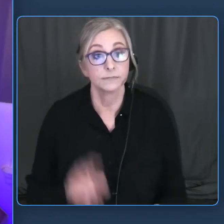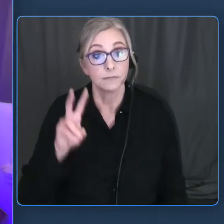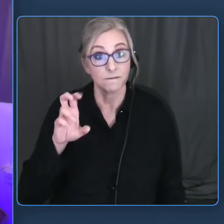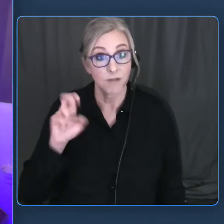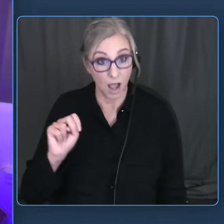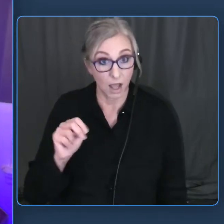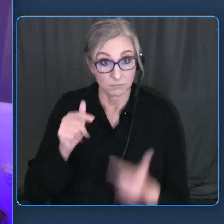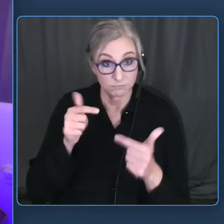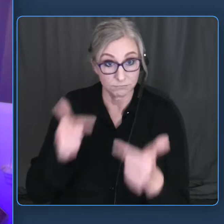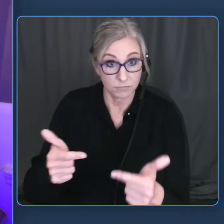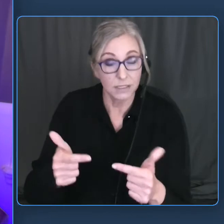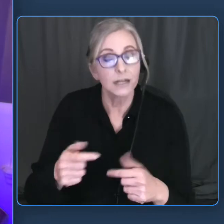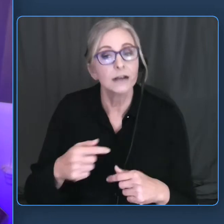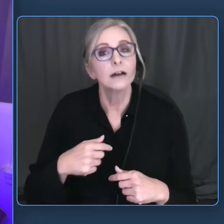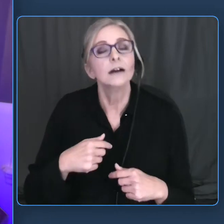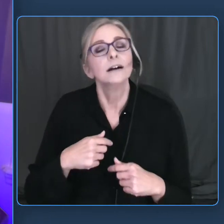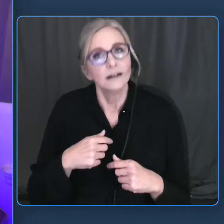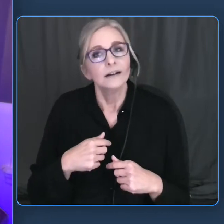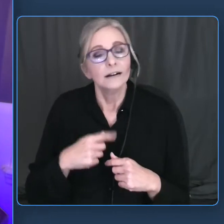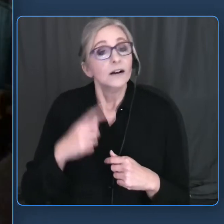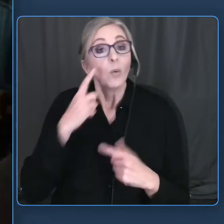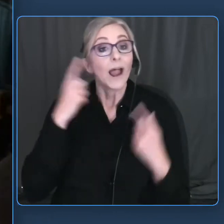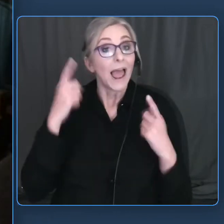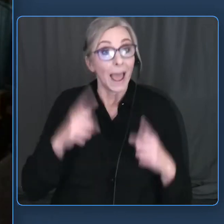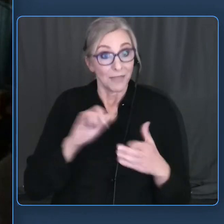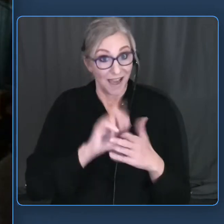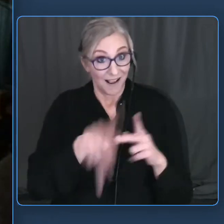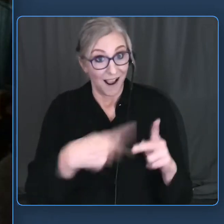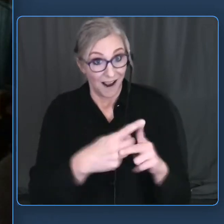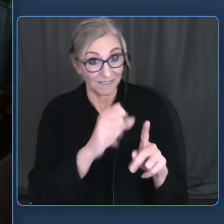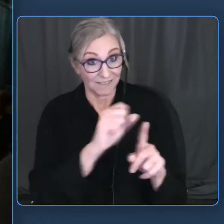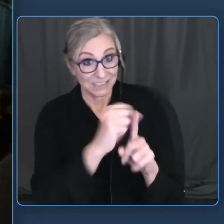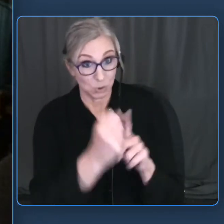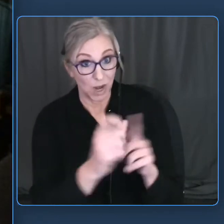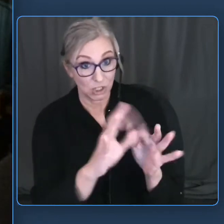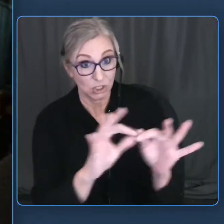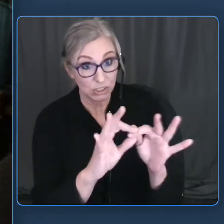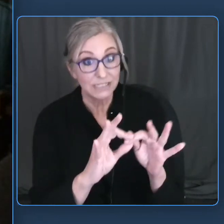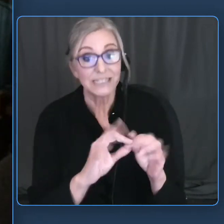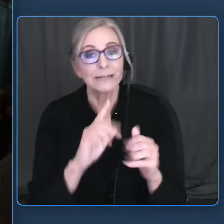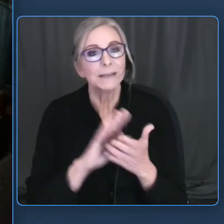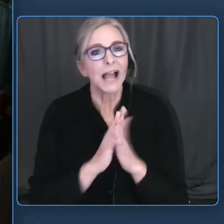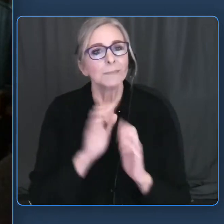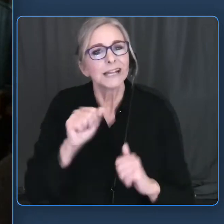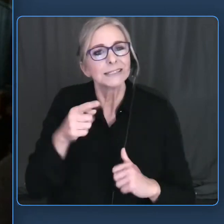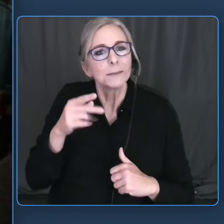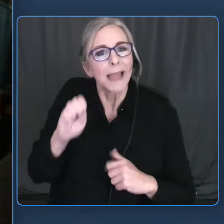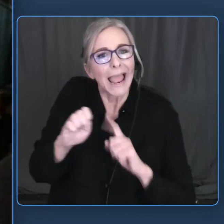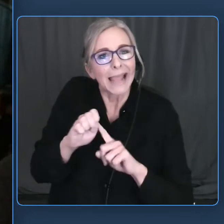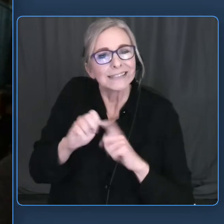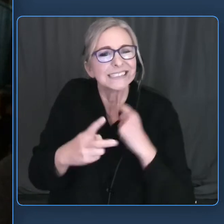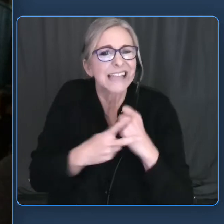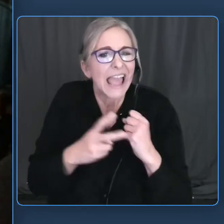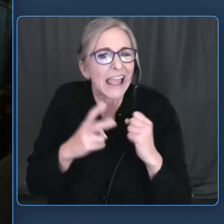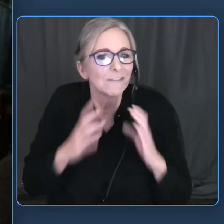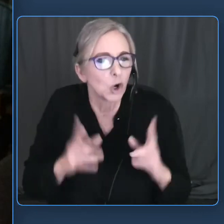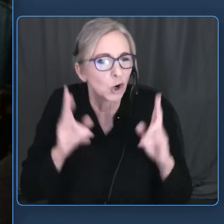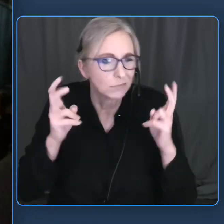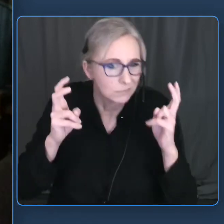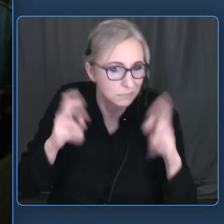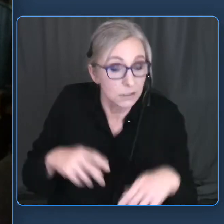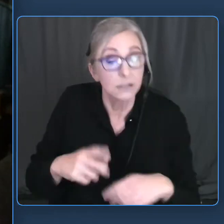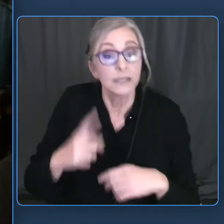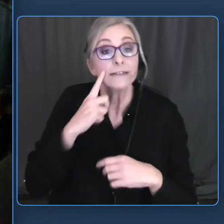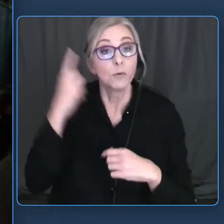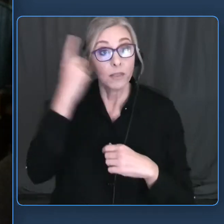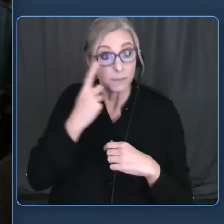Vaughn. I think what happens in those kinds of situations, it becomes a space saver. Because if you really